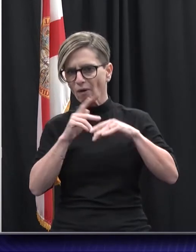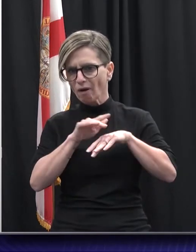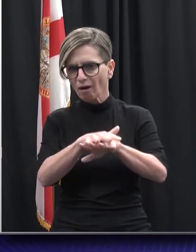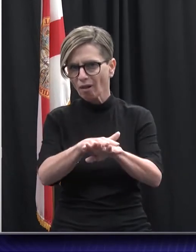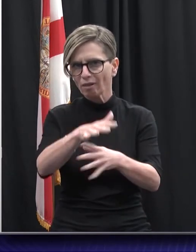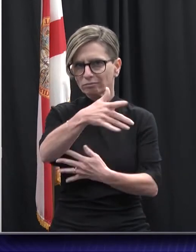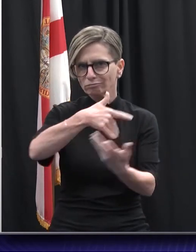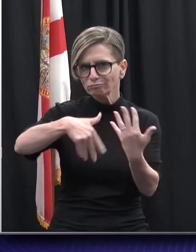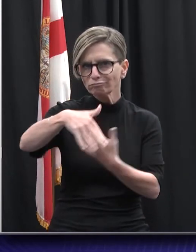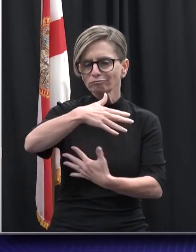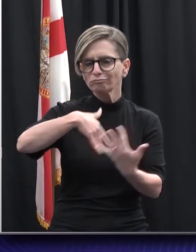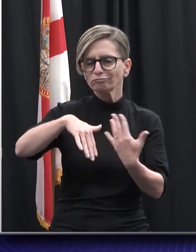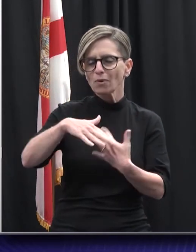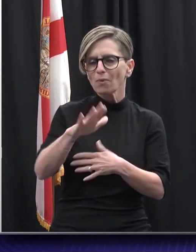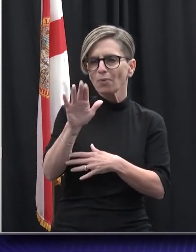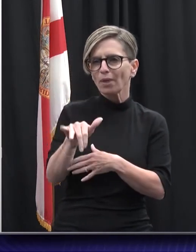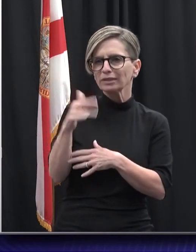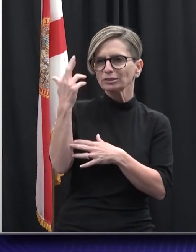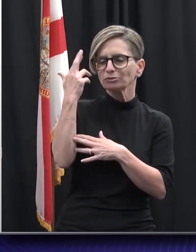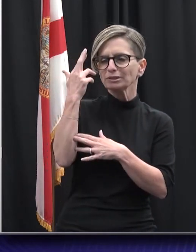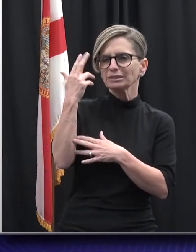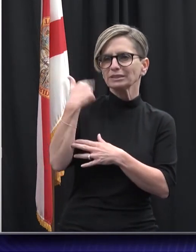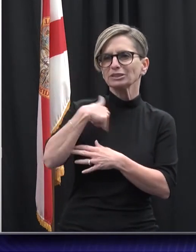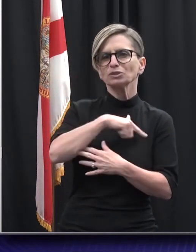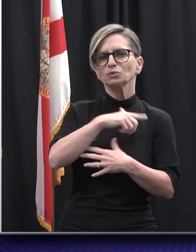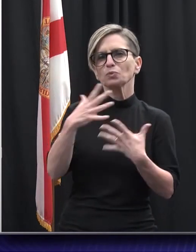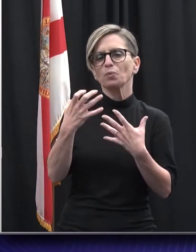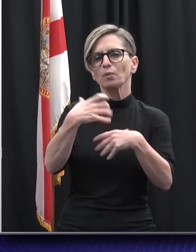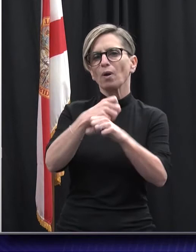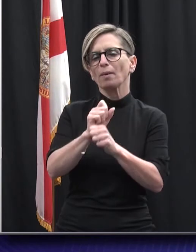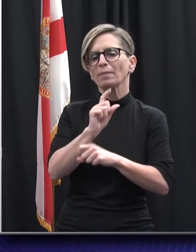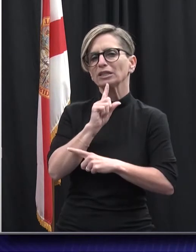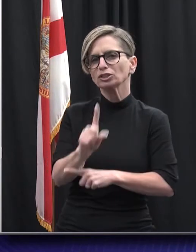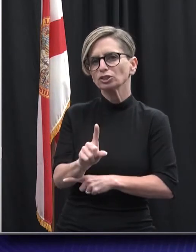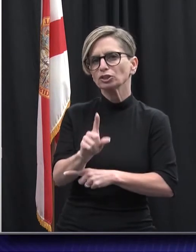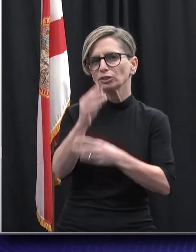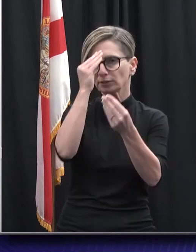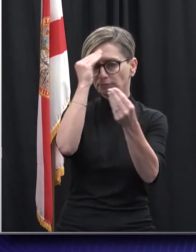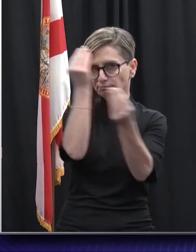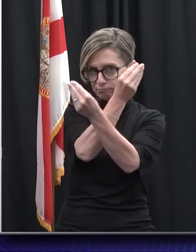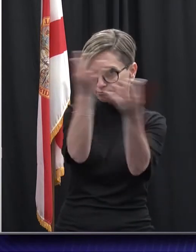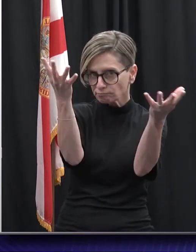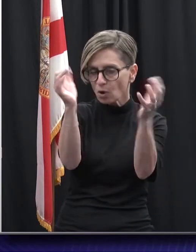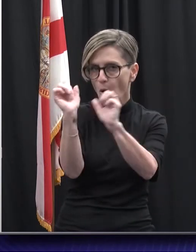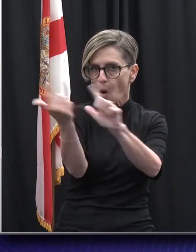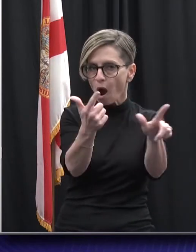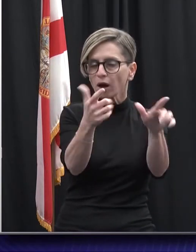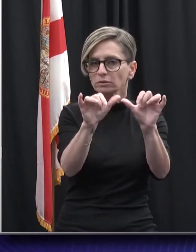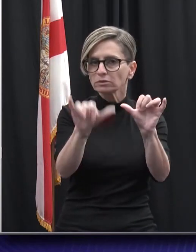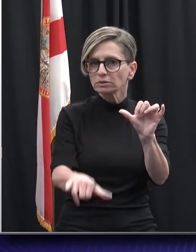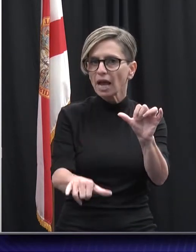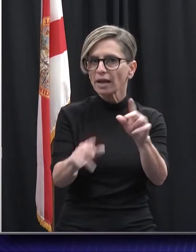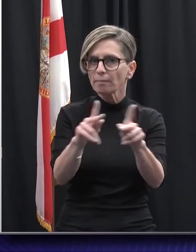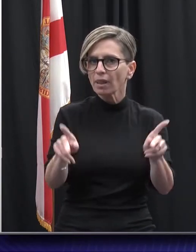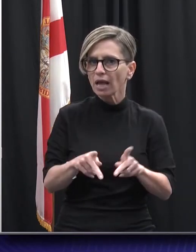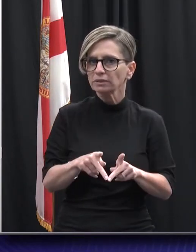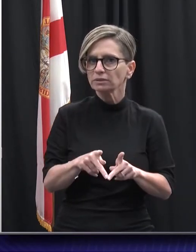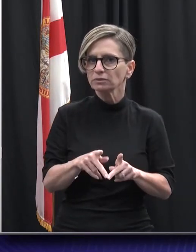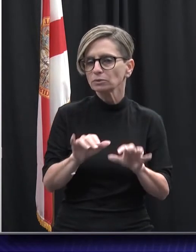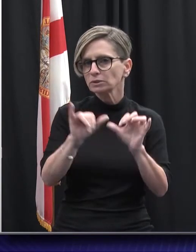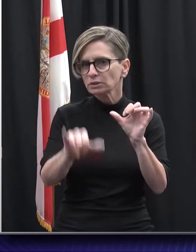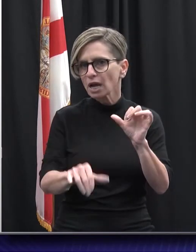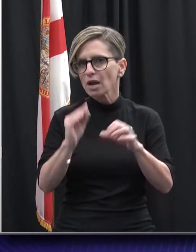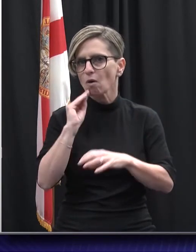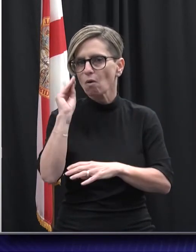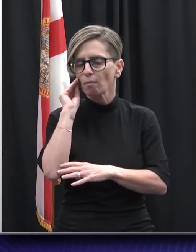a concern. And so we want to just make sure that we're getting this message out that we want everybody to stay in place. The other thing that we recognize, too,